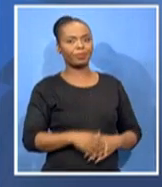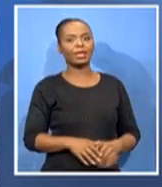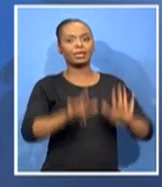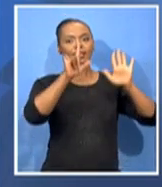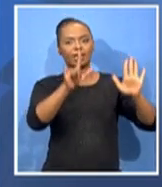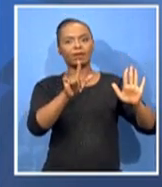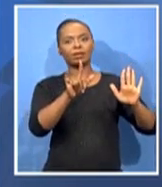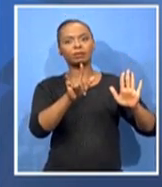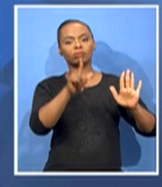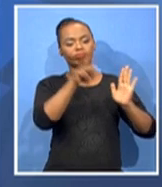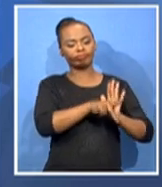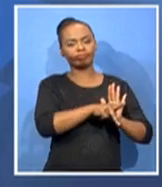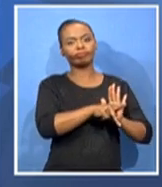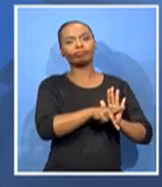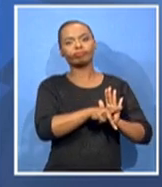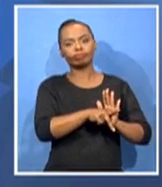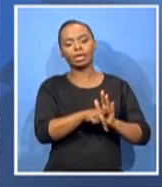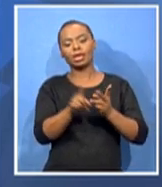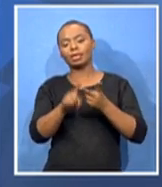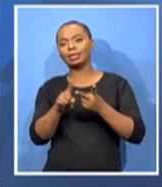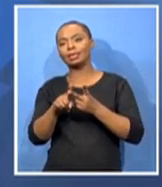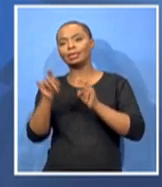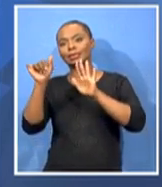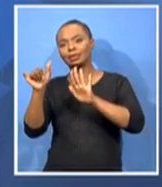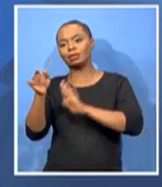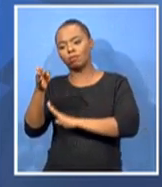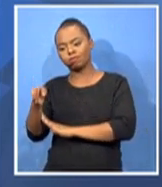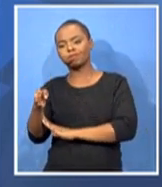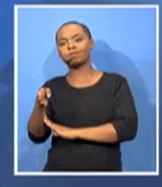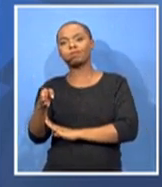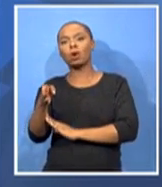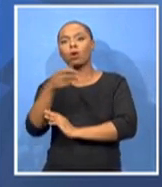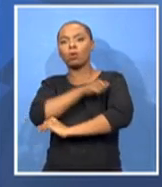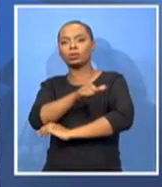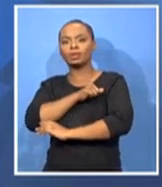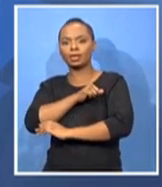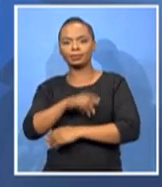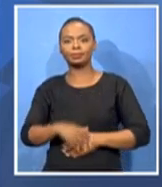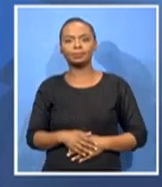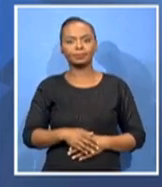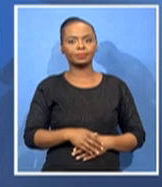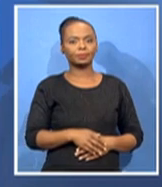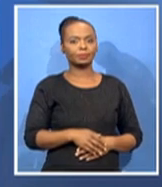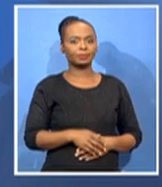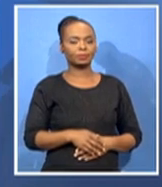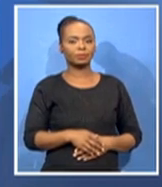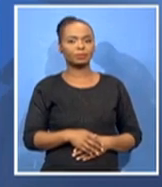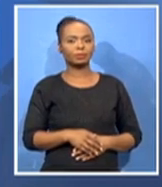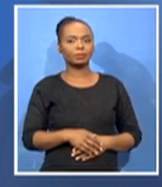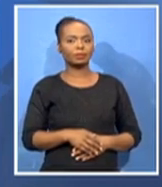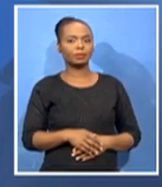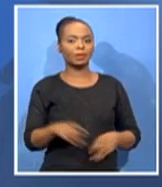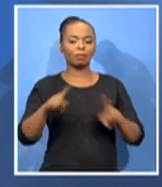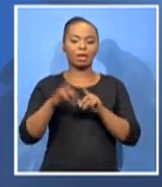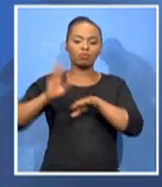haven't really received an update on the condition of the 6 yet, but as soon as the hospital can inform us, they